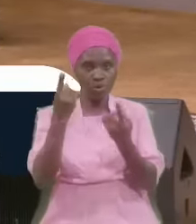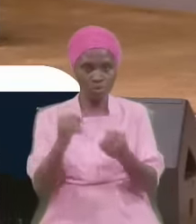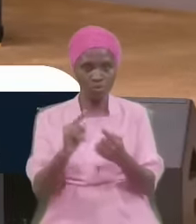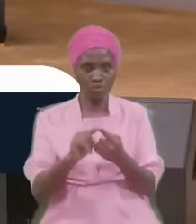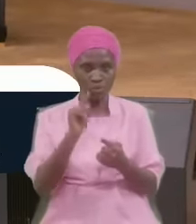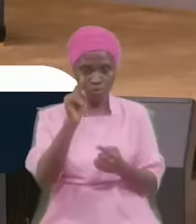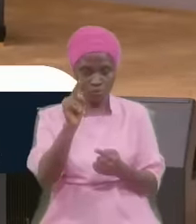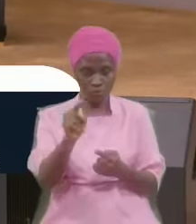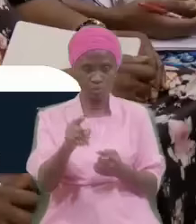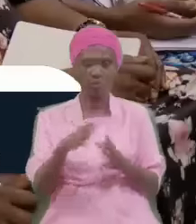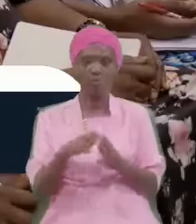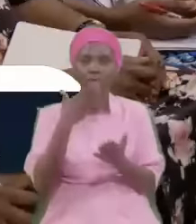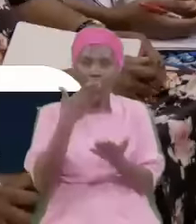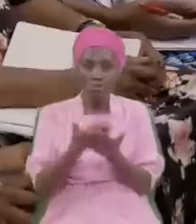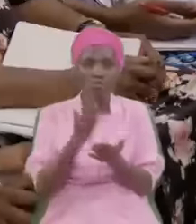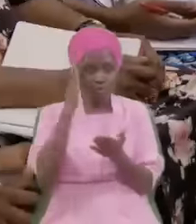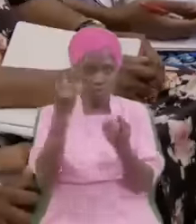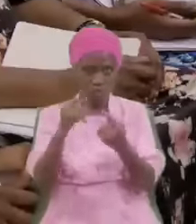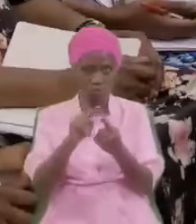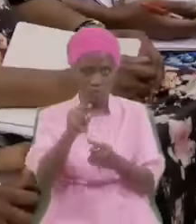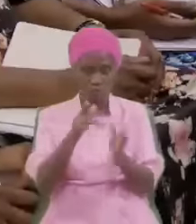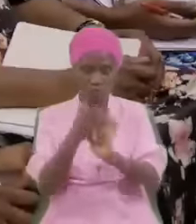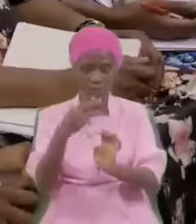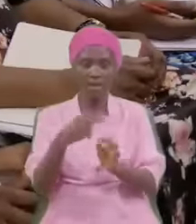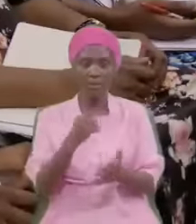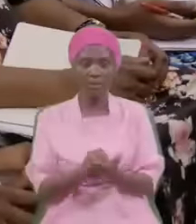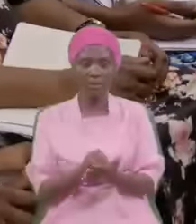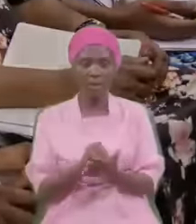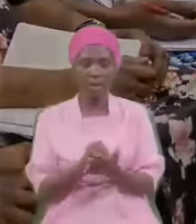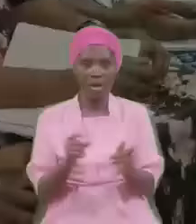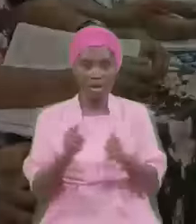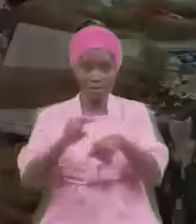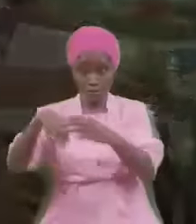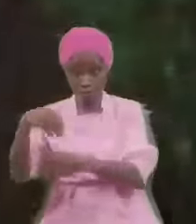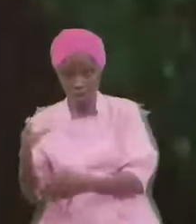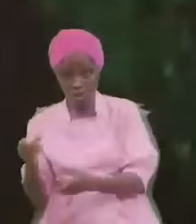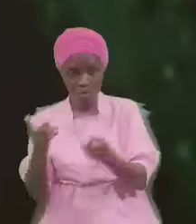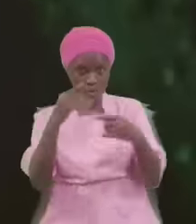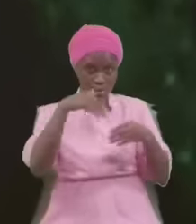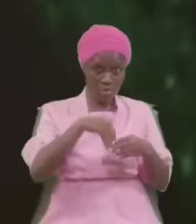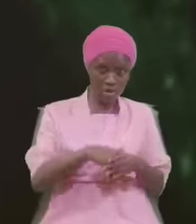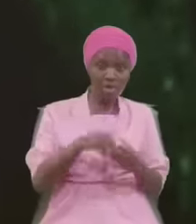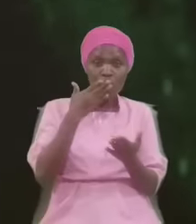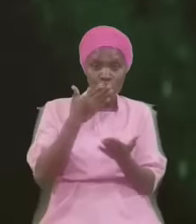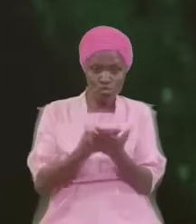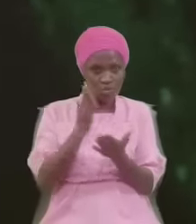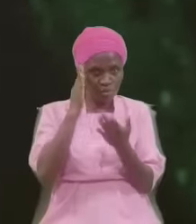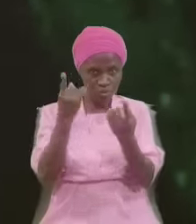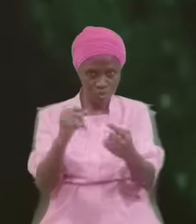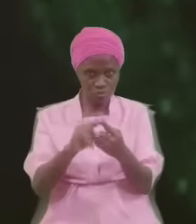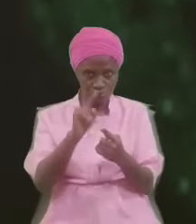shall come unto me. Going out, coming in, good shall come unto